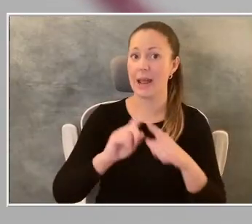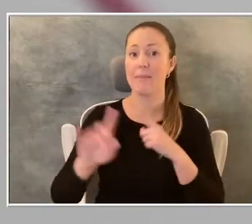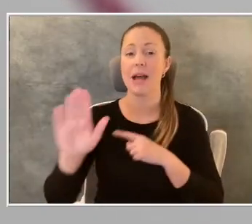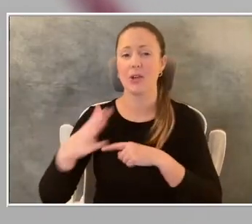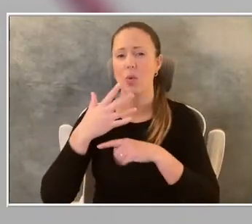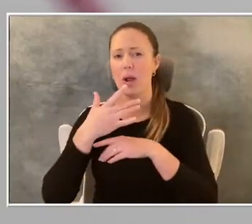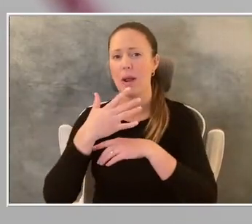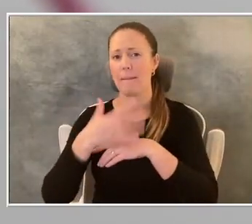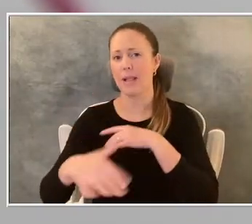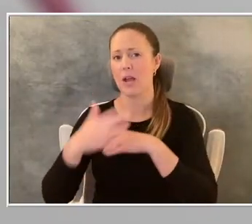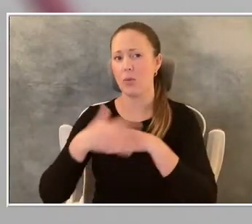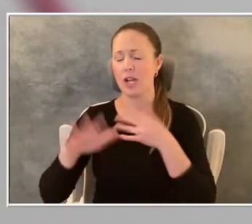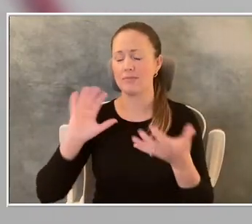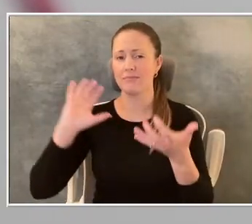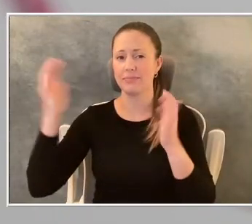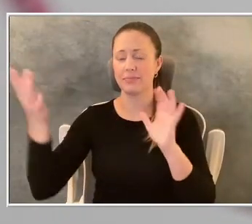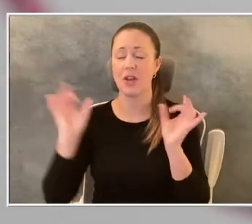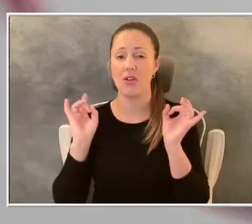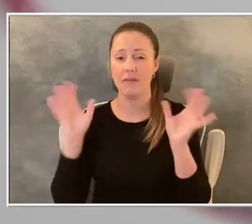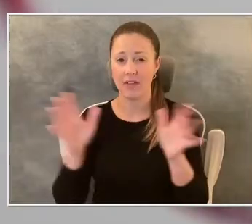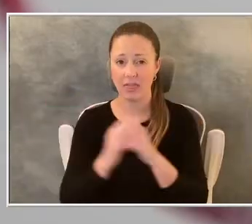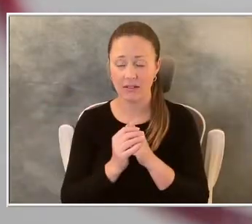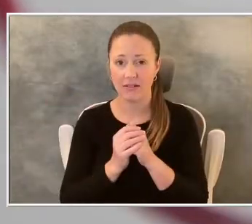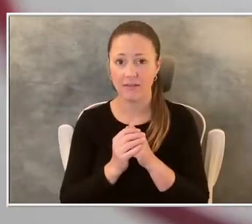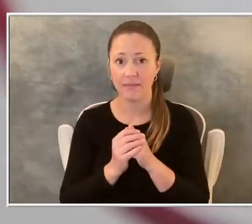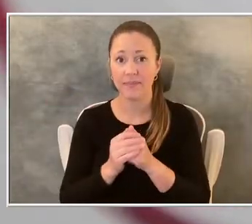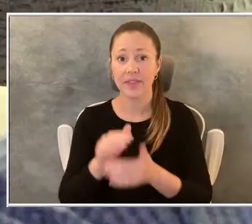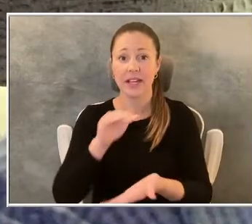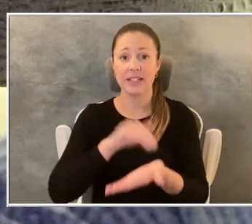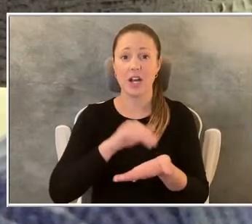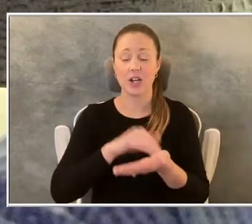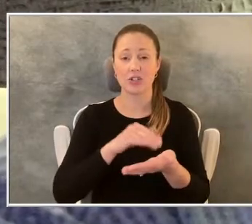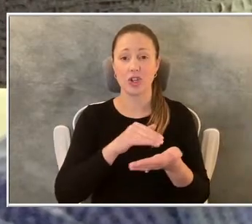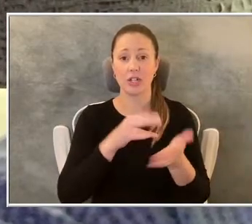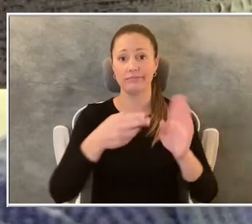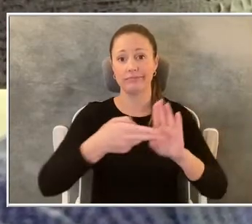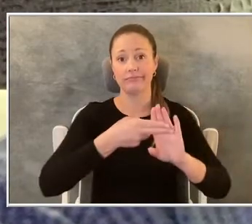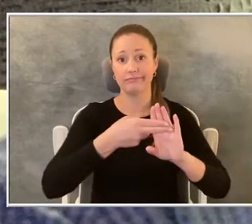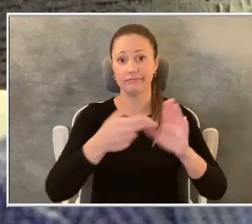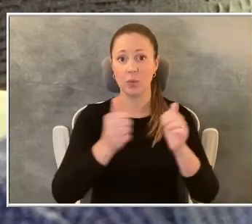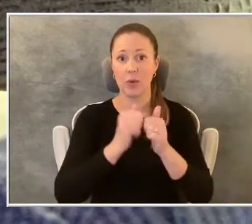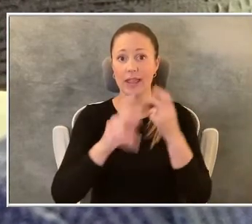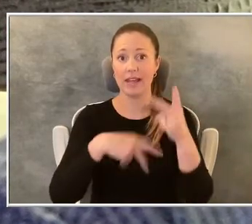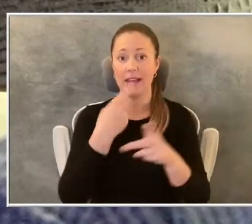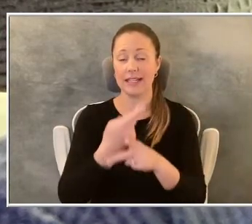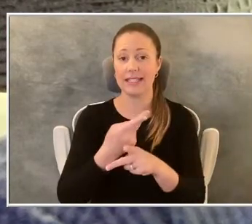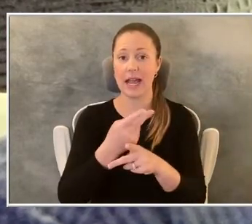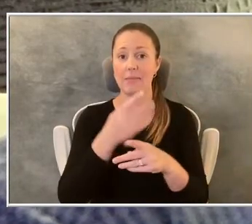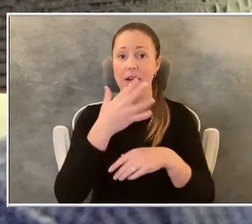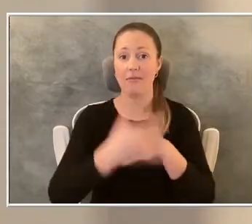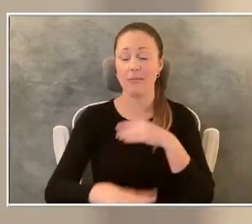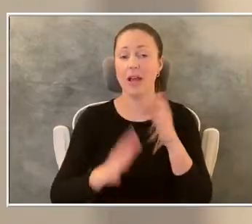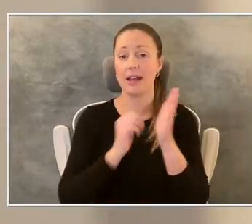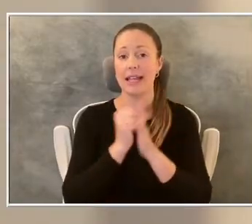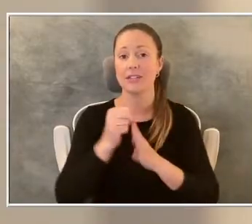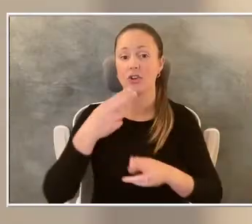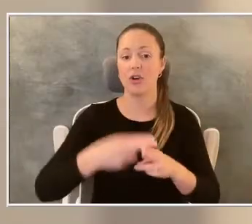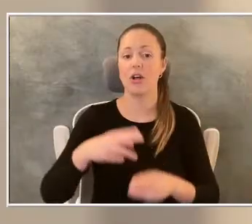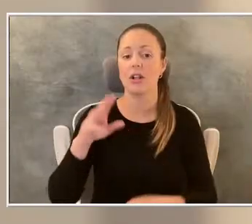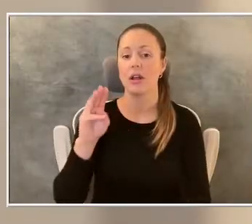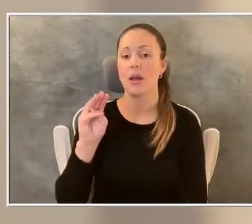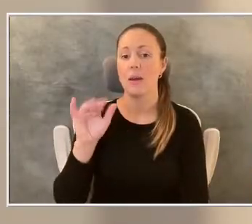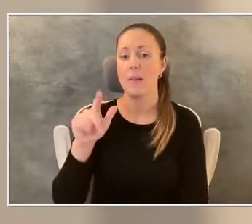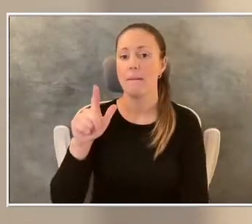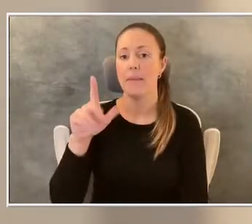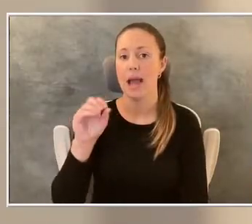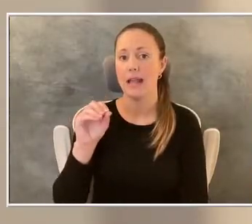mess. Doctors diagnosed John with a type of blood cancer called myelodysplasia syndrome. So they gave me a 50-50